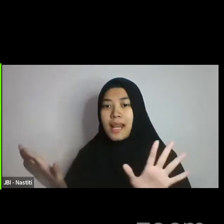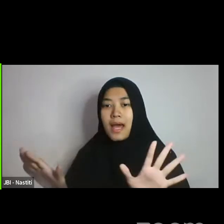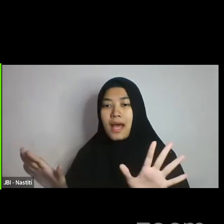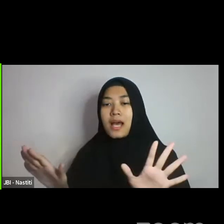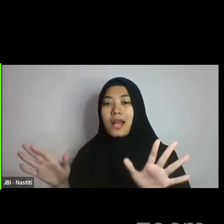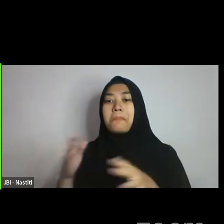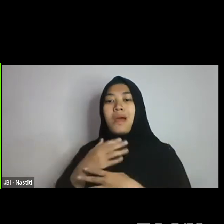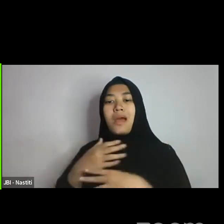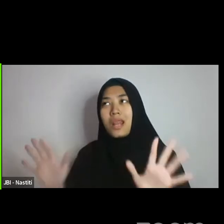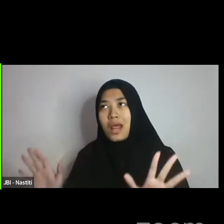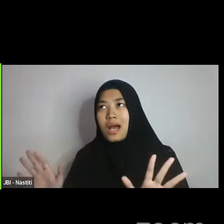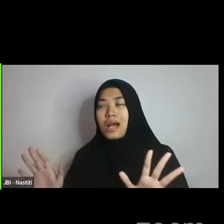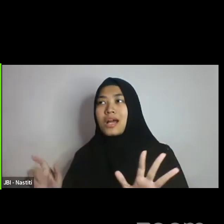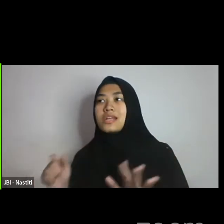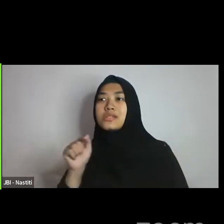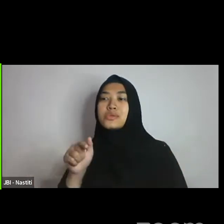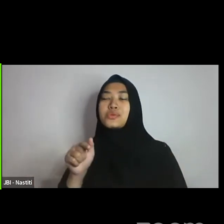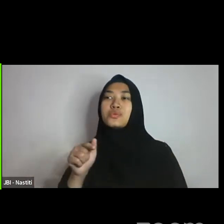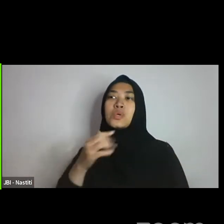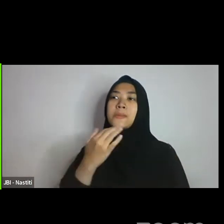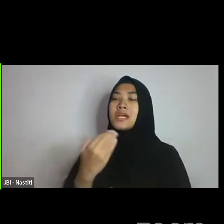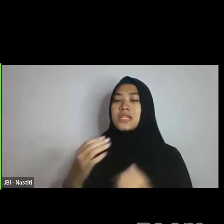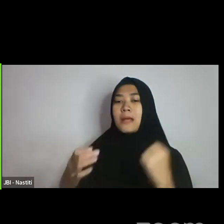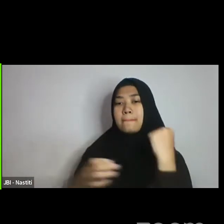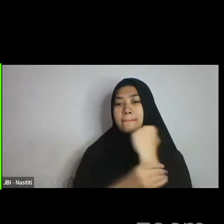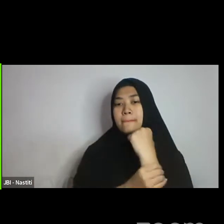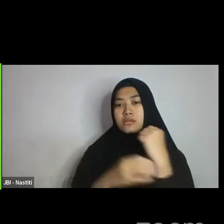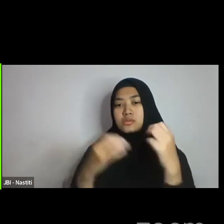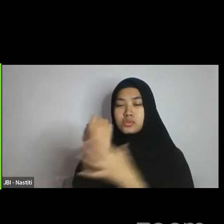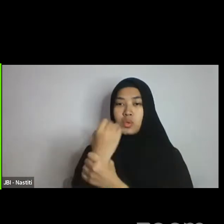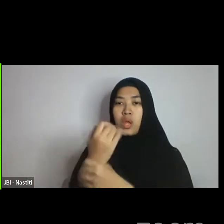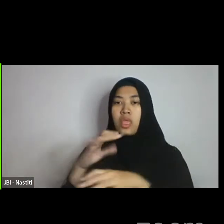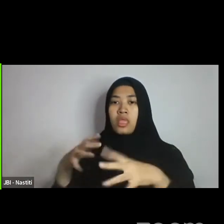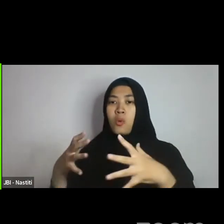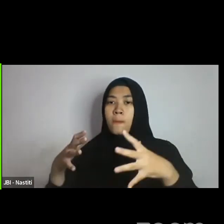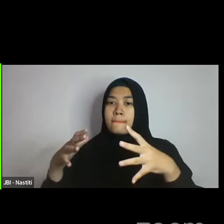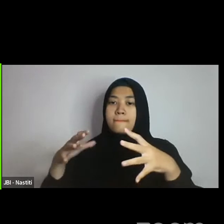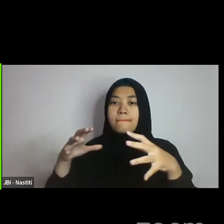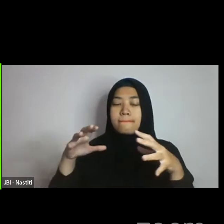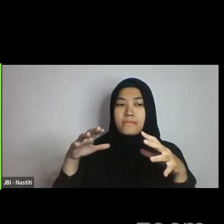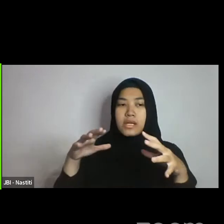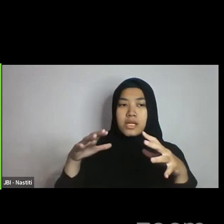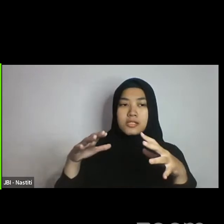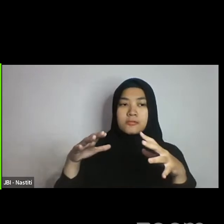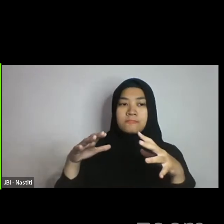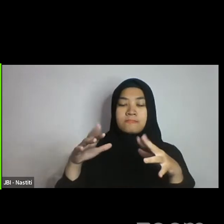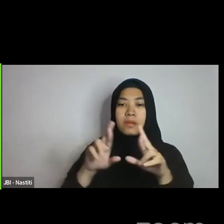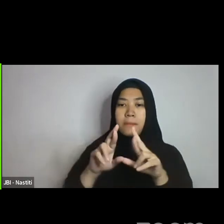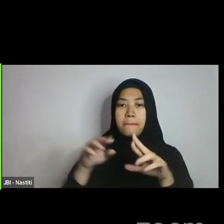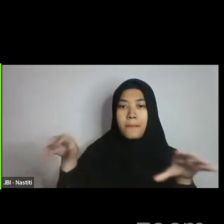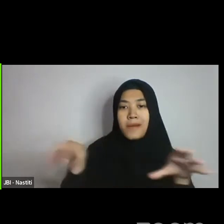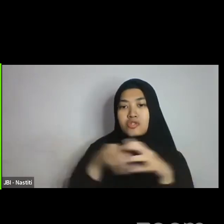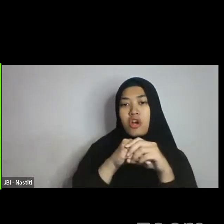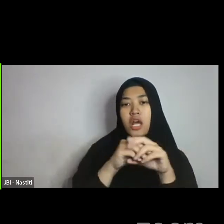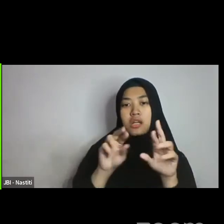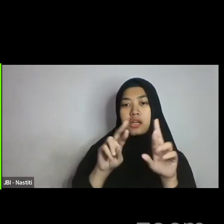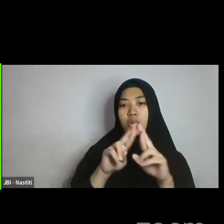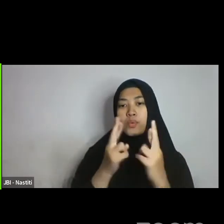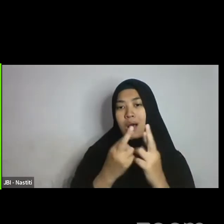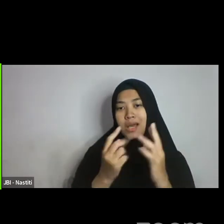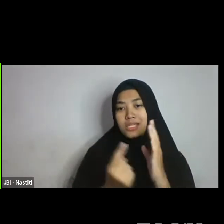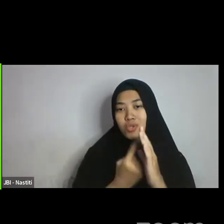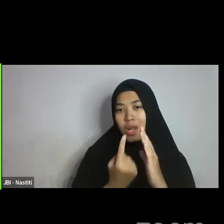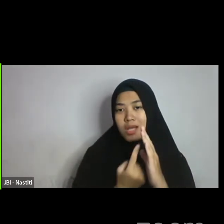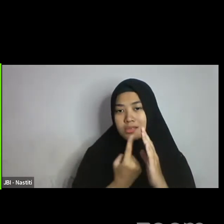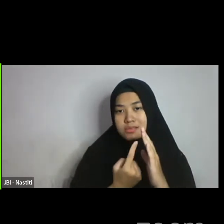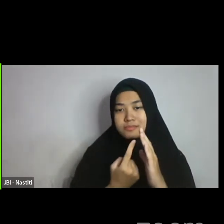the government has done this, and to what extent also the community, and we are here as part of the community, must